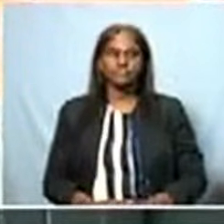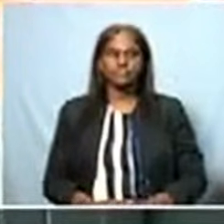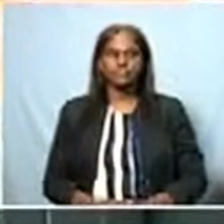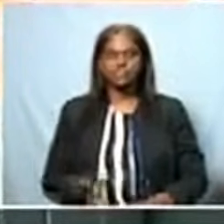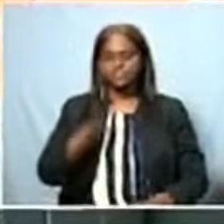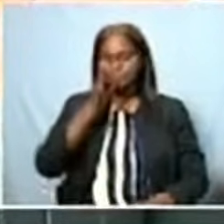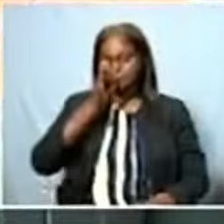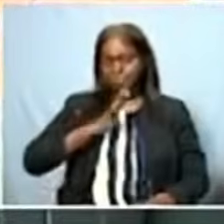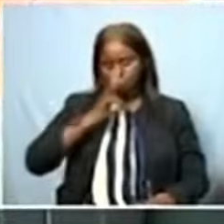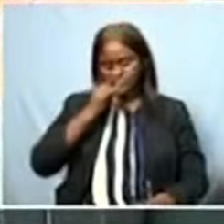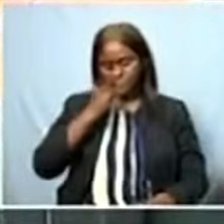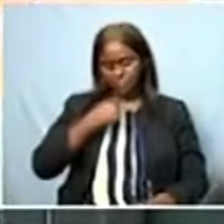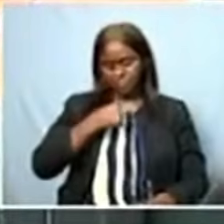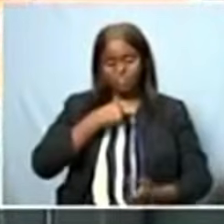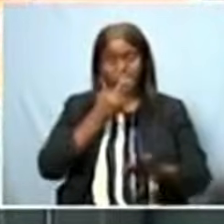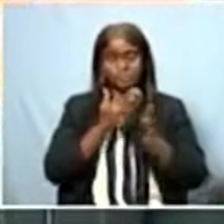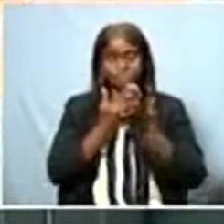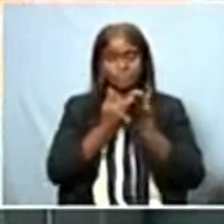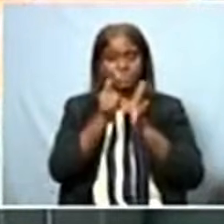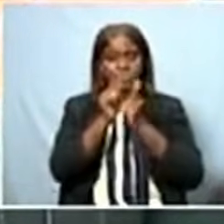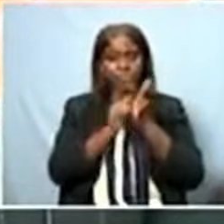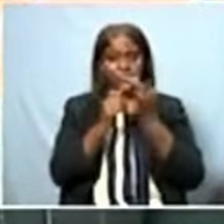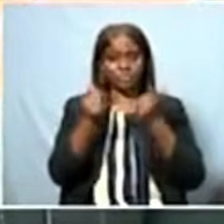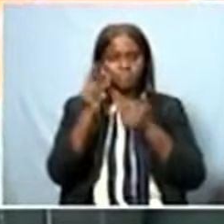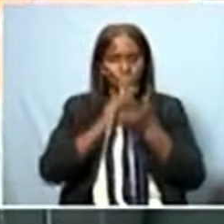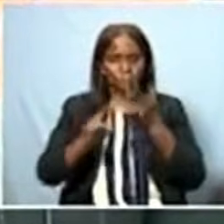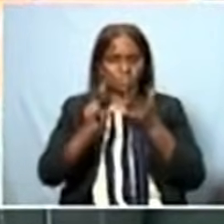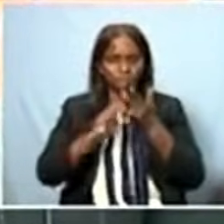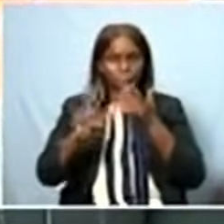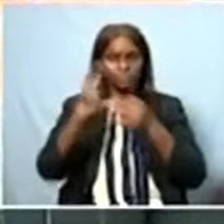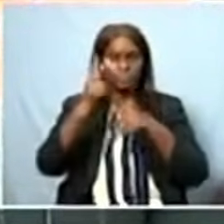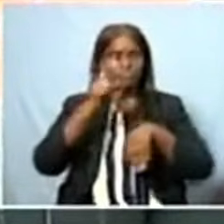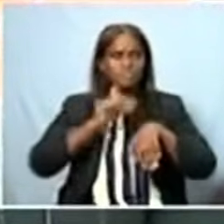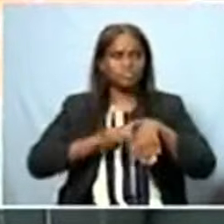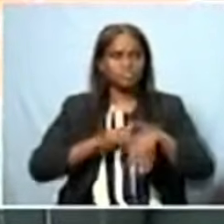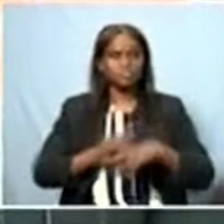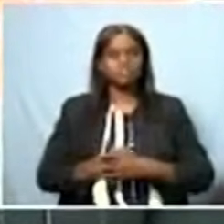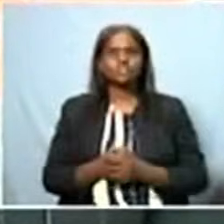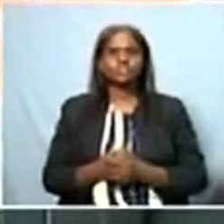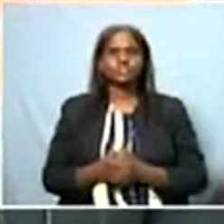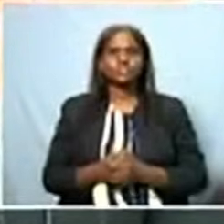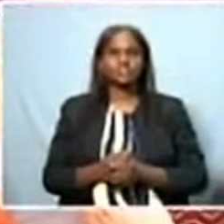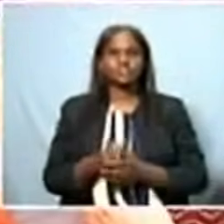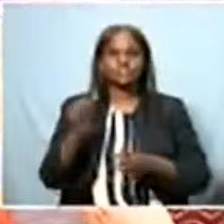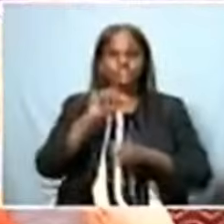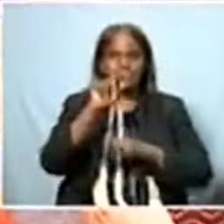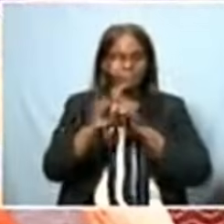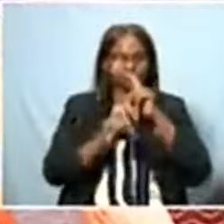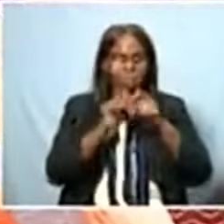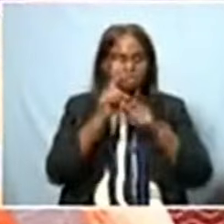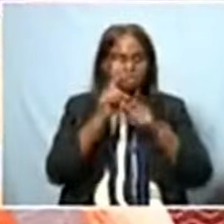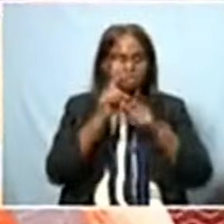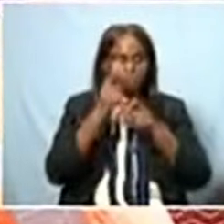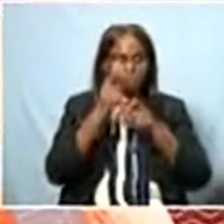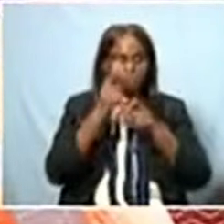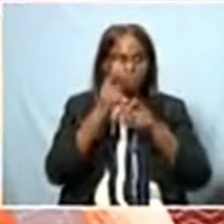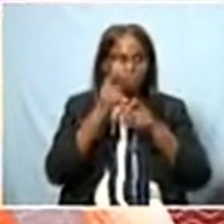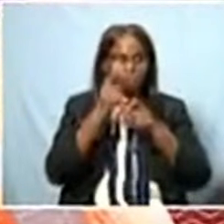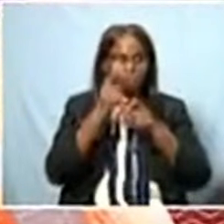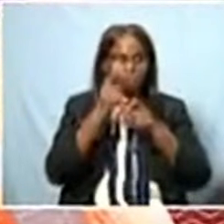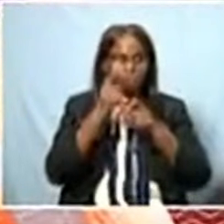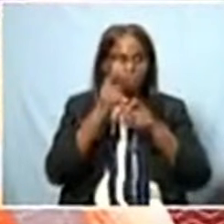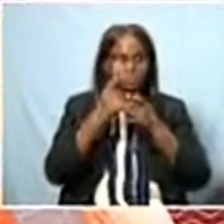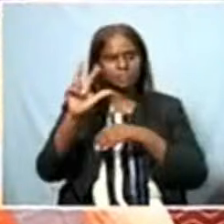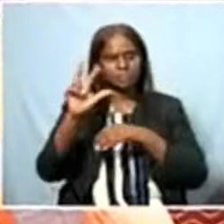Madam Speaker, I beg to move that the bill be now read the third time. The question is that the bill be now